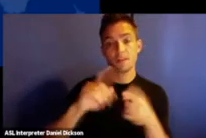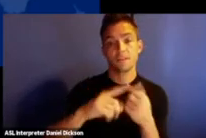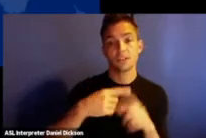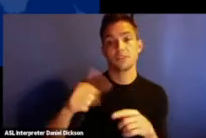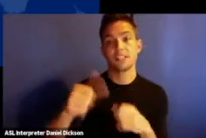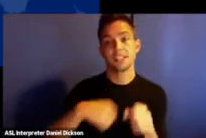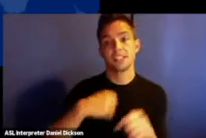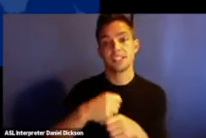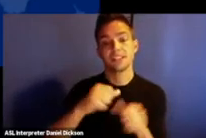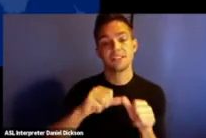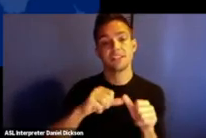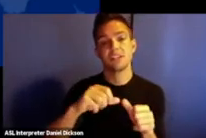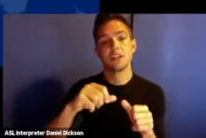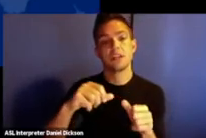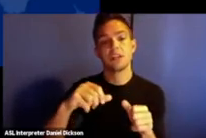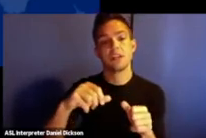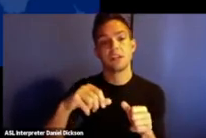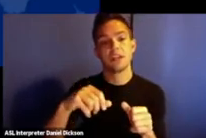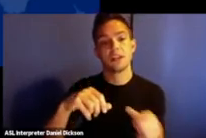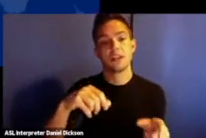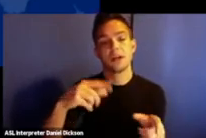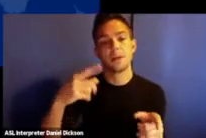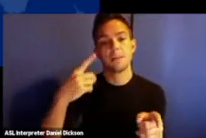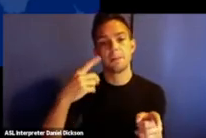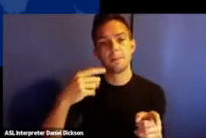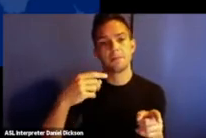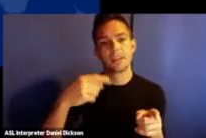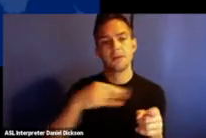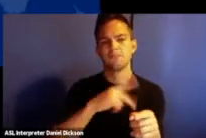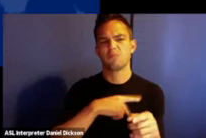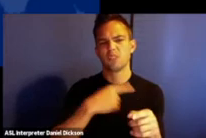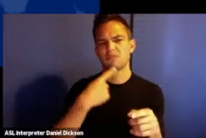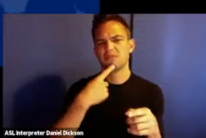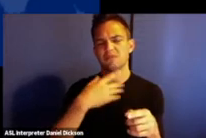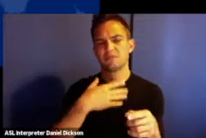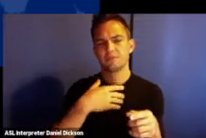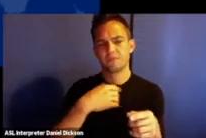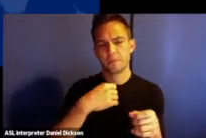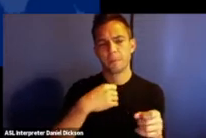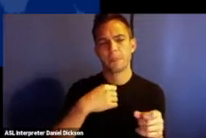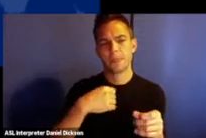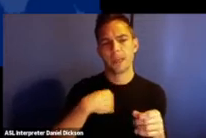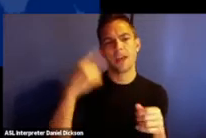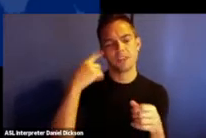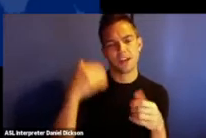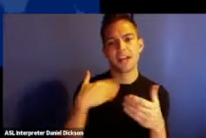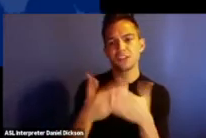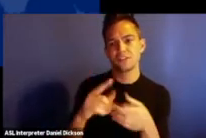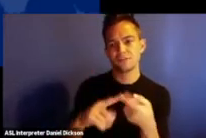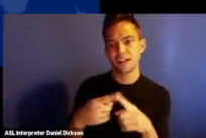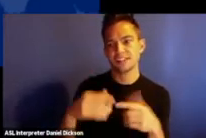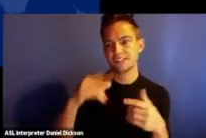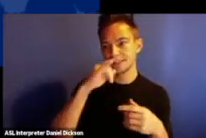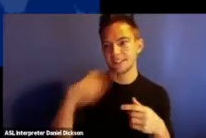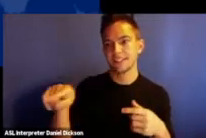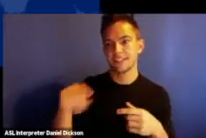line, they can still call on that friend just to give them a basic text? Because I can personally say in my example, I thought I had some good friends. I thought I had some great